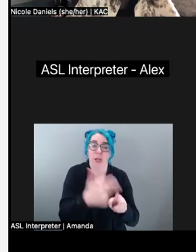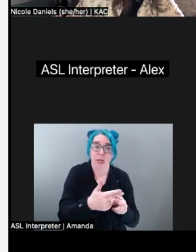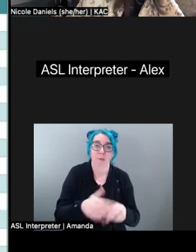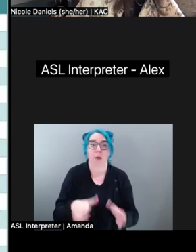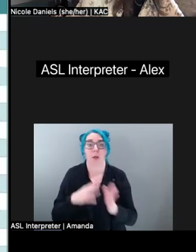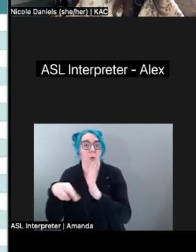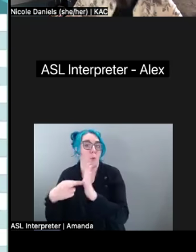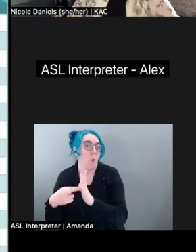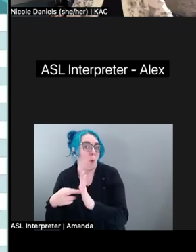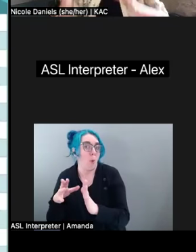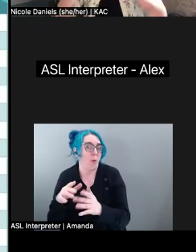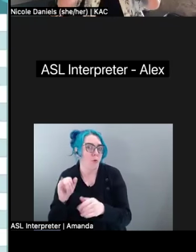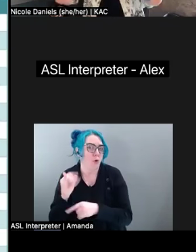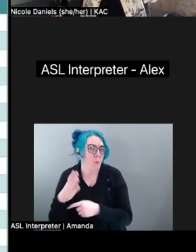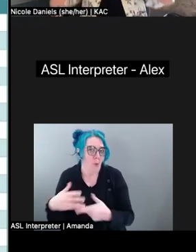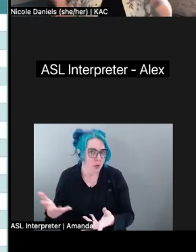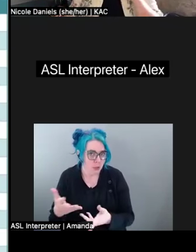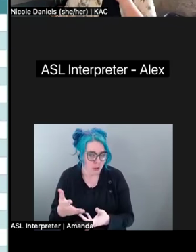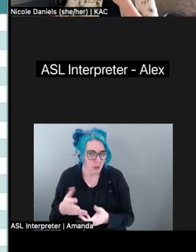Oh, are we on? There we go. Thanks.